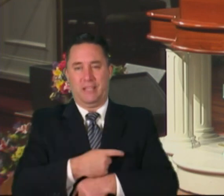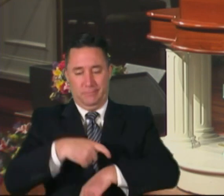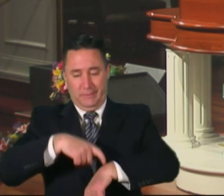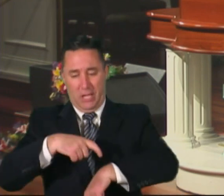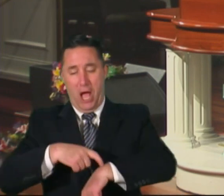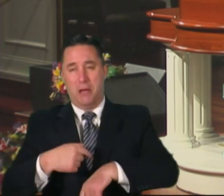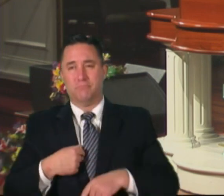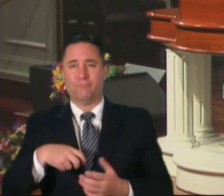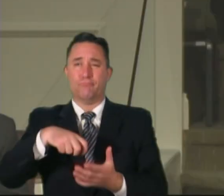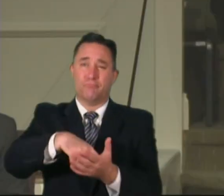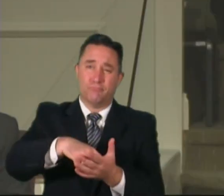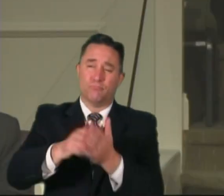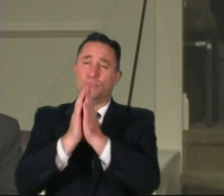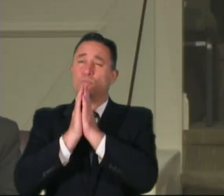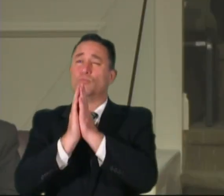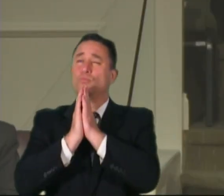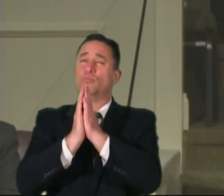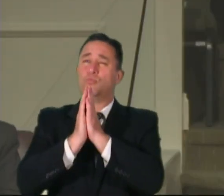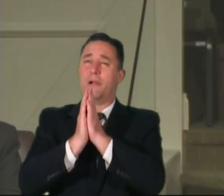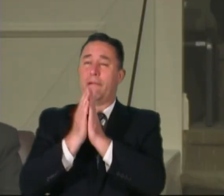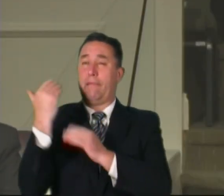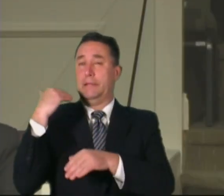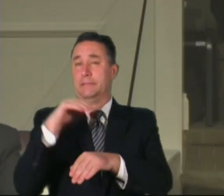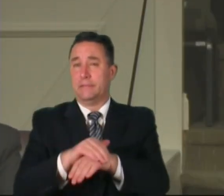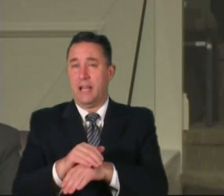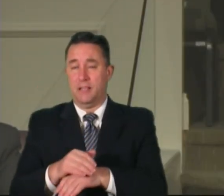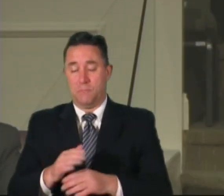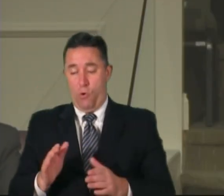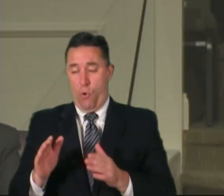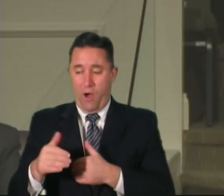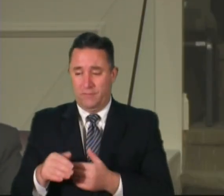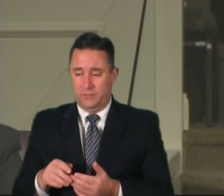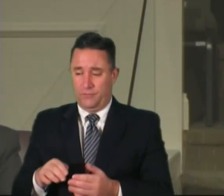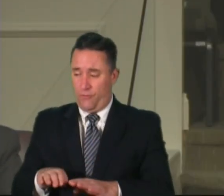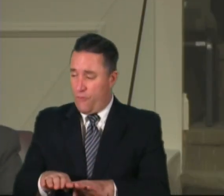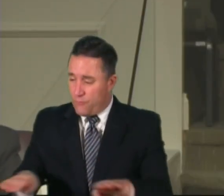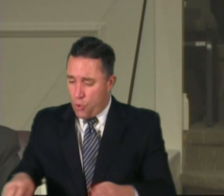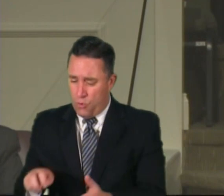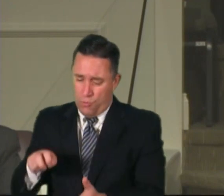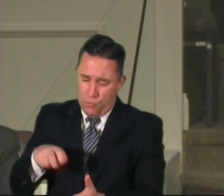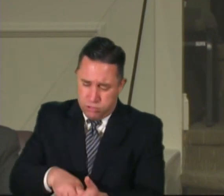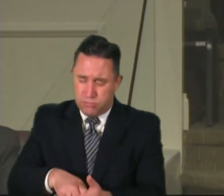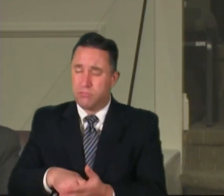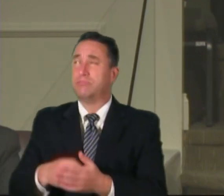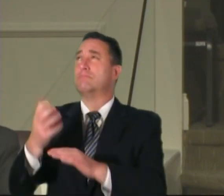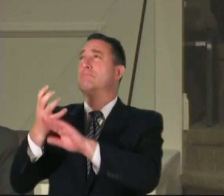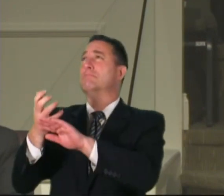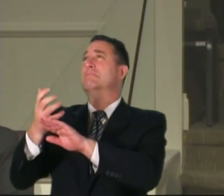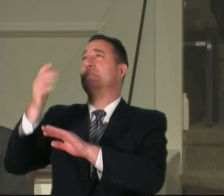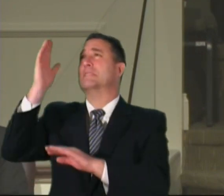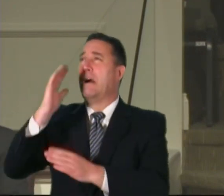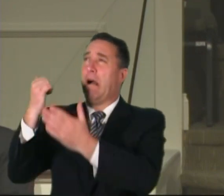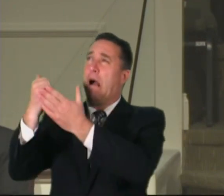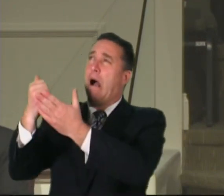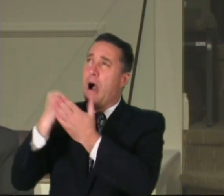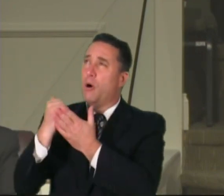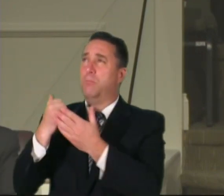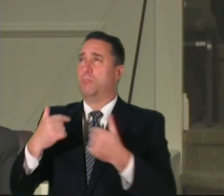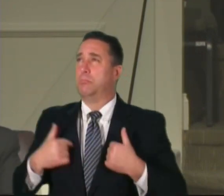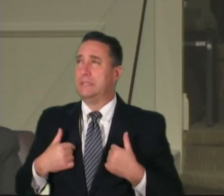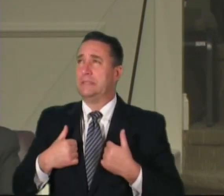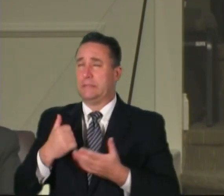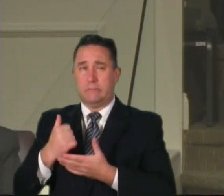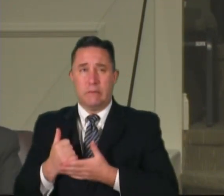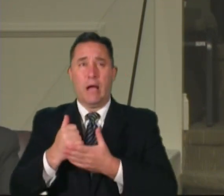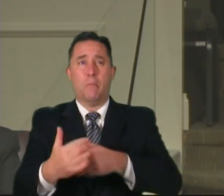time on my knees in prayer. Last night, I got on my office floor and I knelt down there and pleaded with God to help me, to help